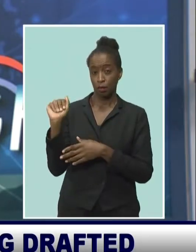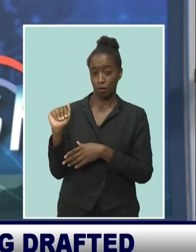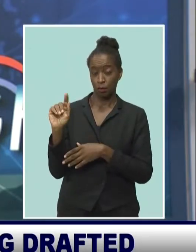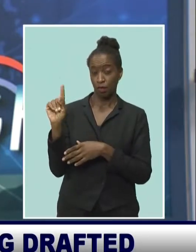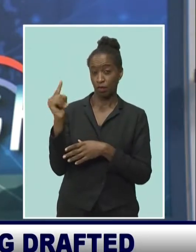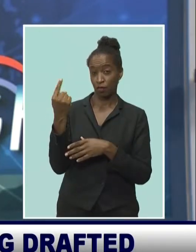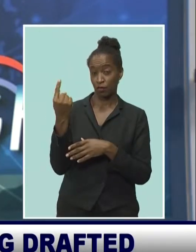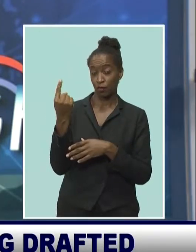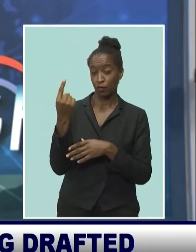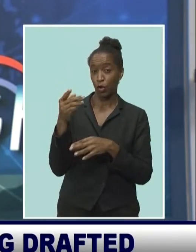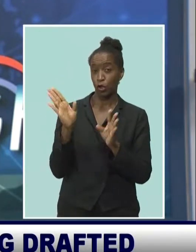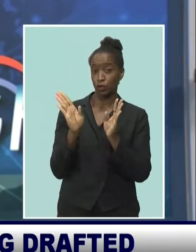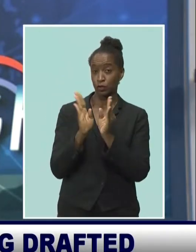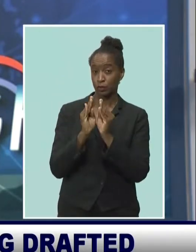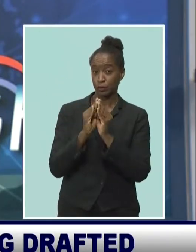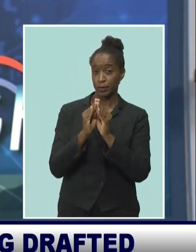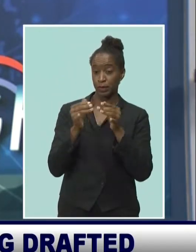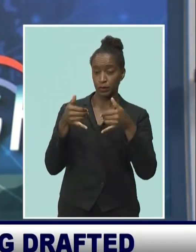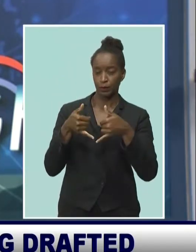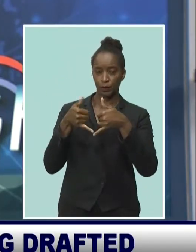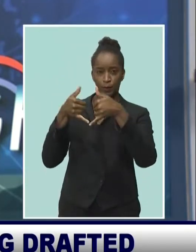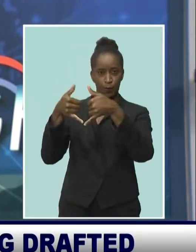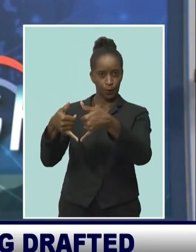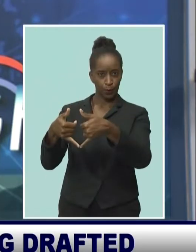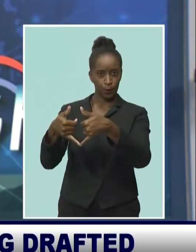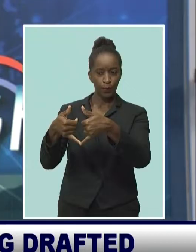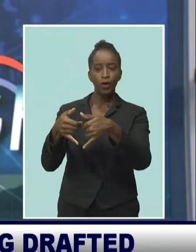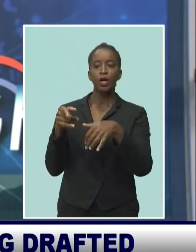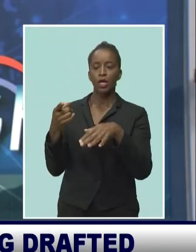Innovation Summit award ceremony and dinner.